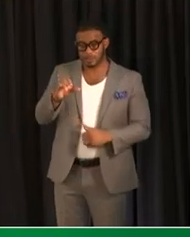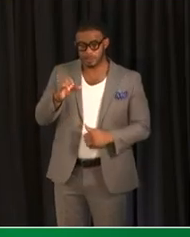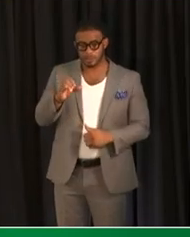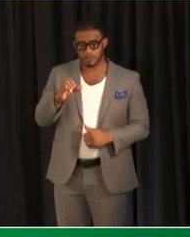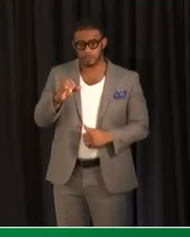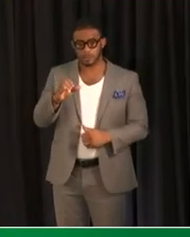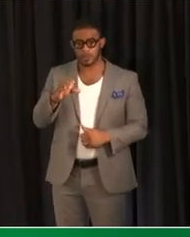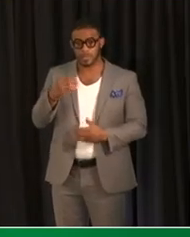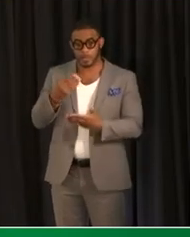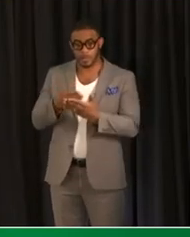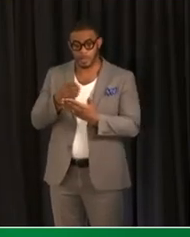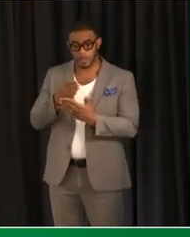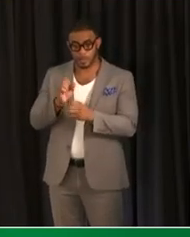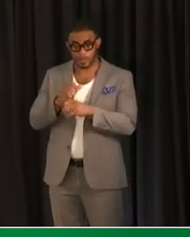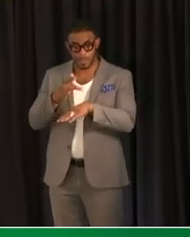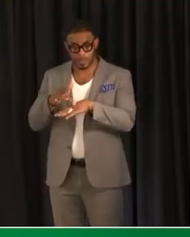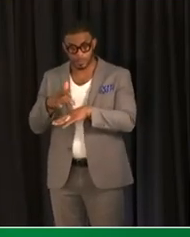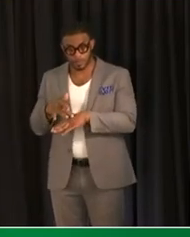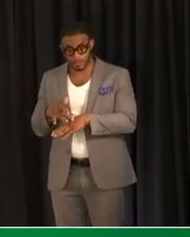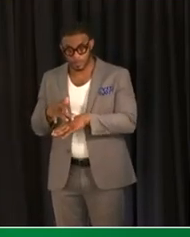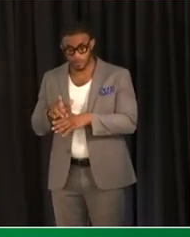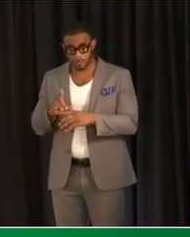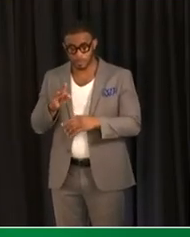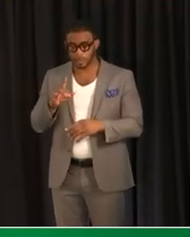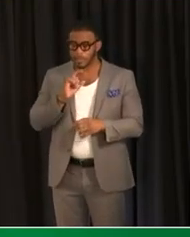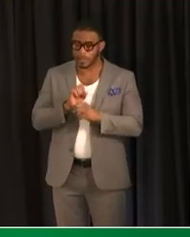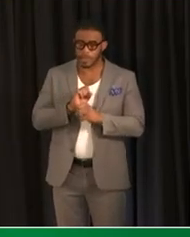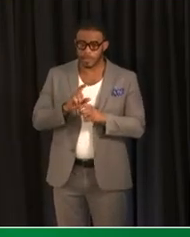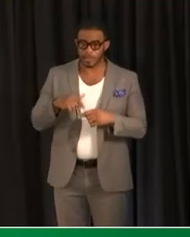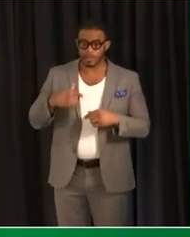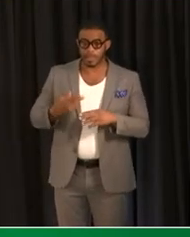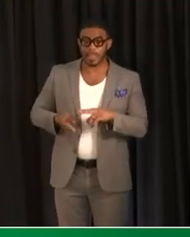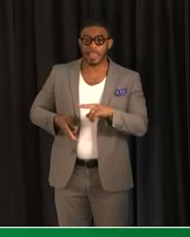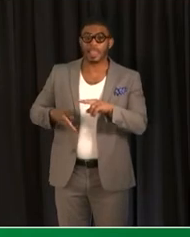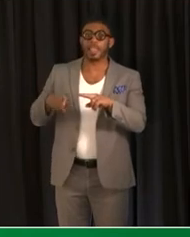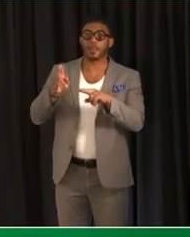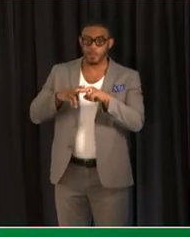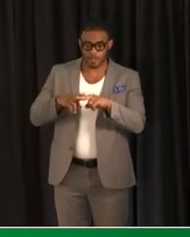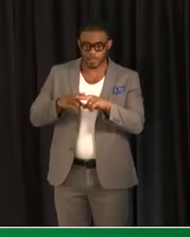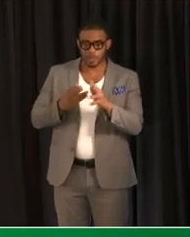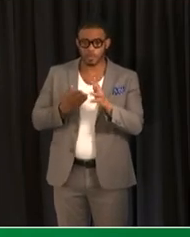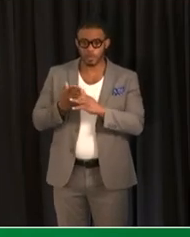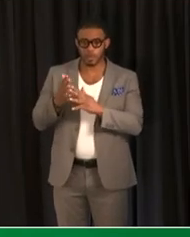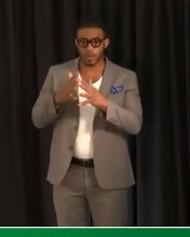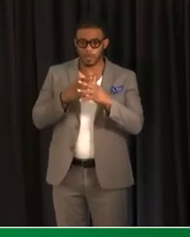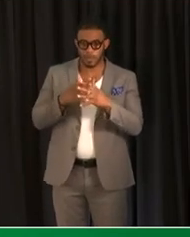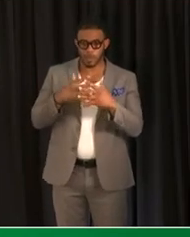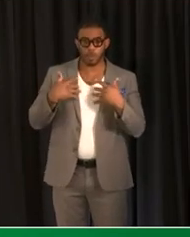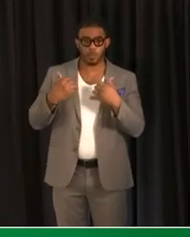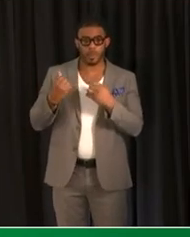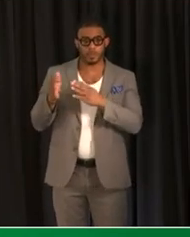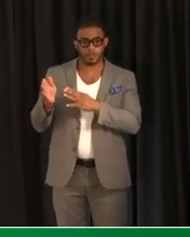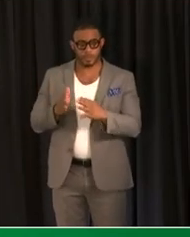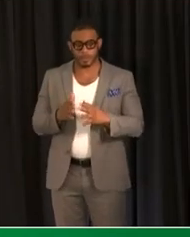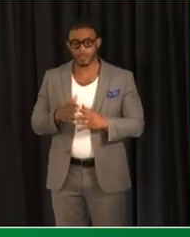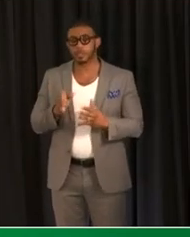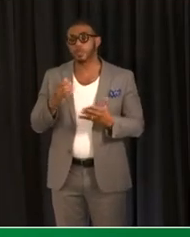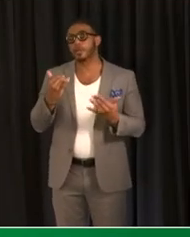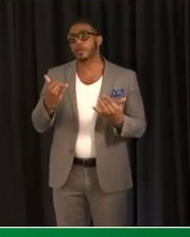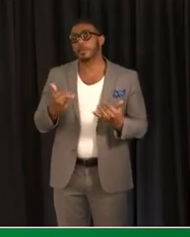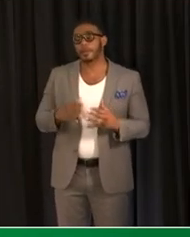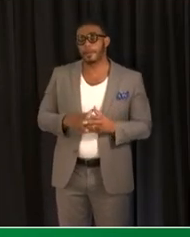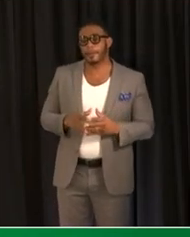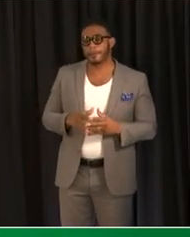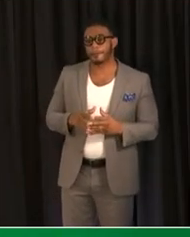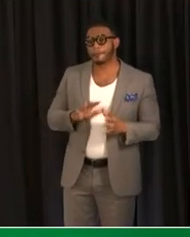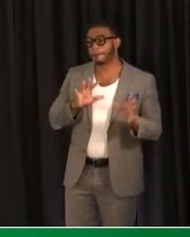December, and the money that was made available to the district has actually been increased through the American Rescue Plan.